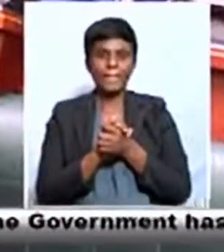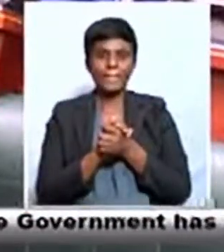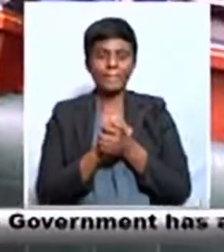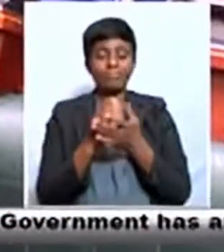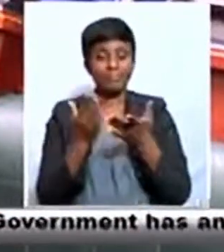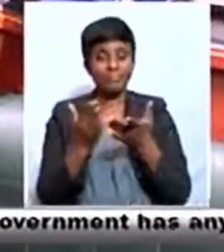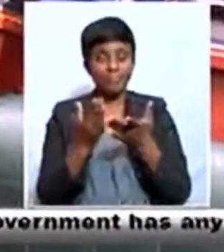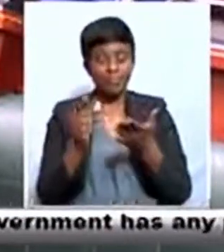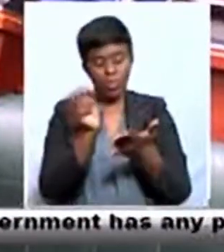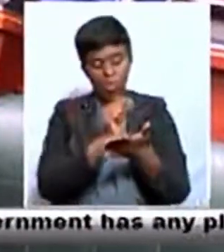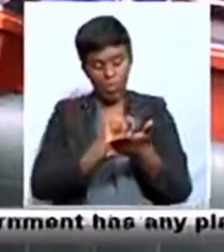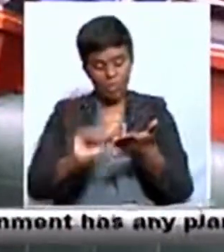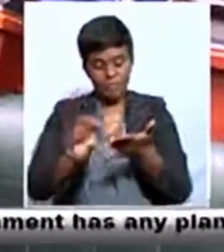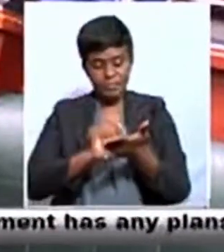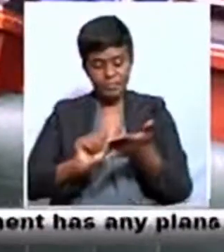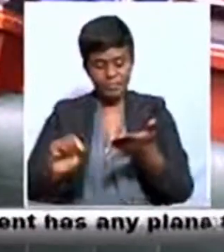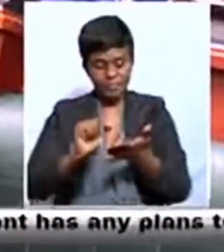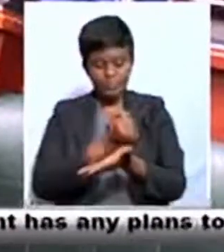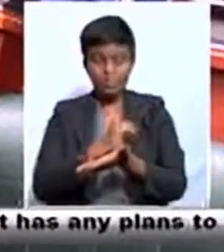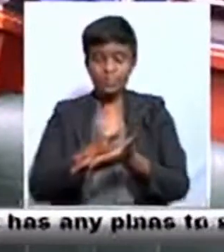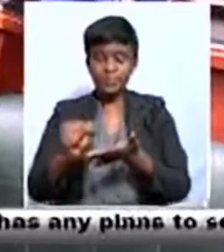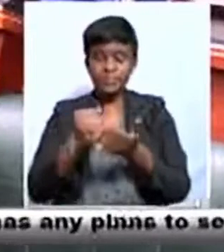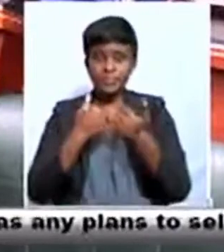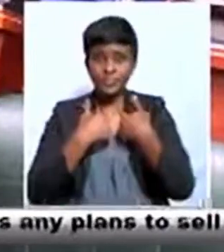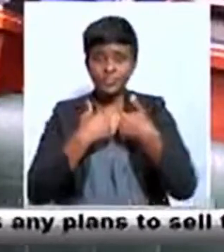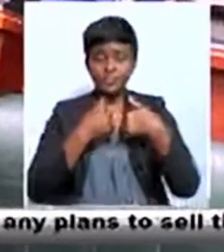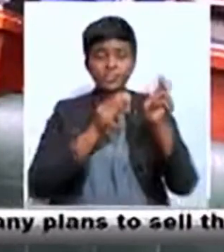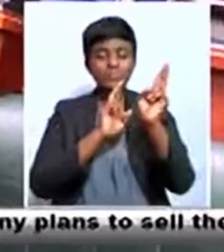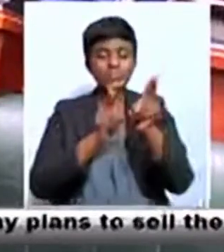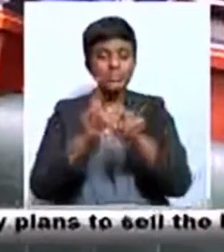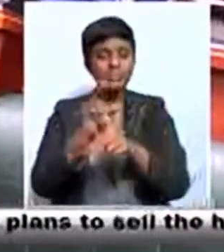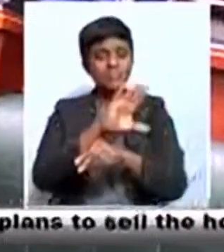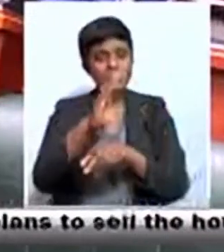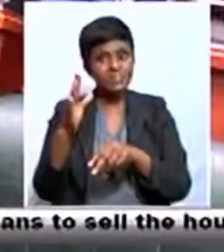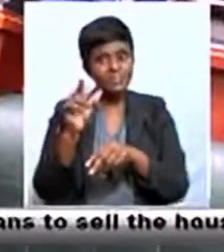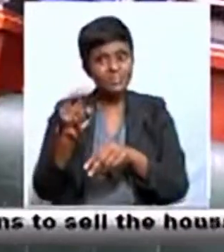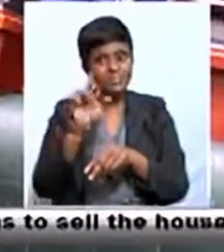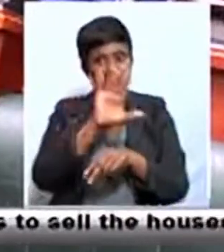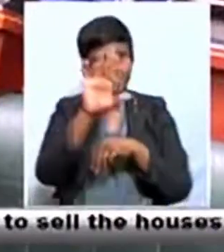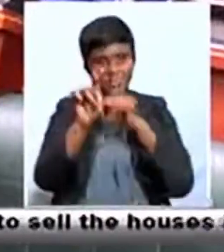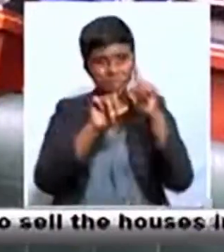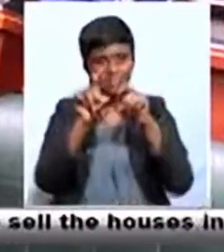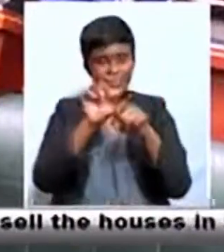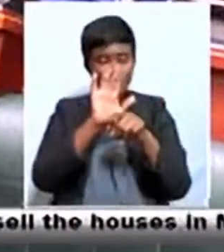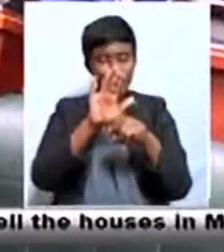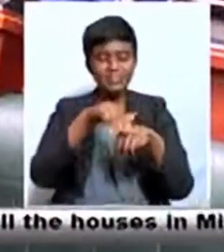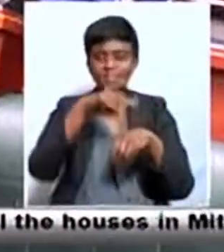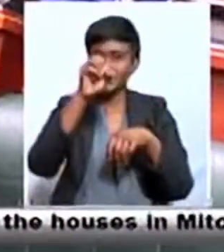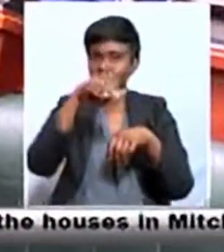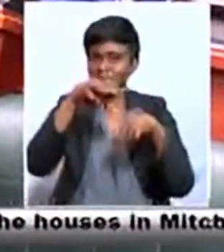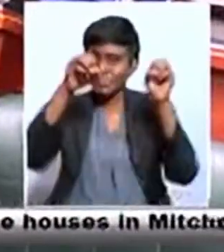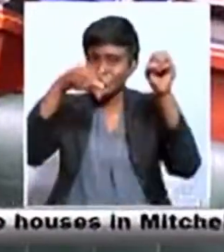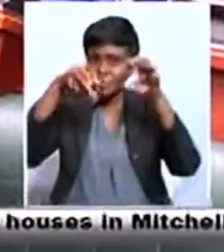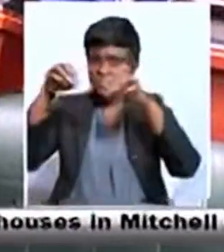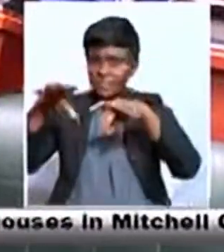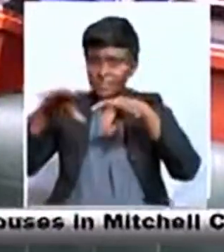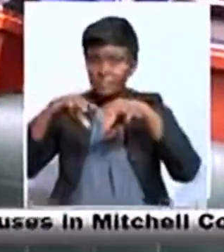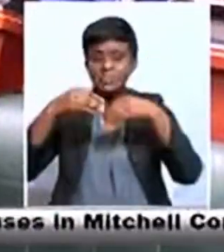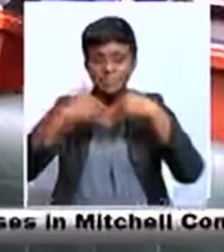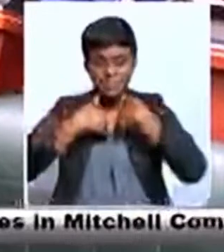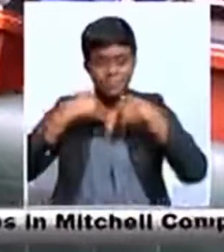The written statement I've got here in response to that question is that ZESCO is conducting a